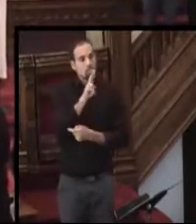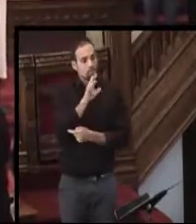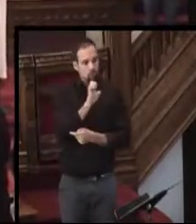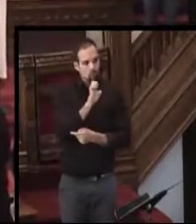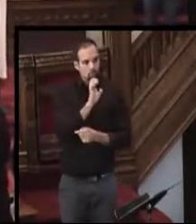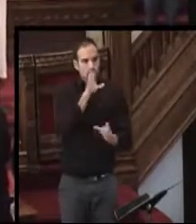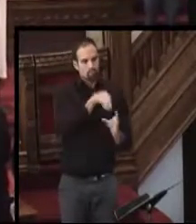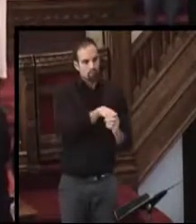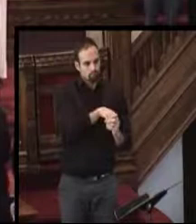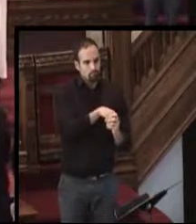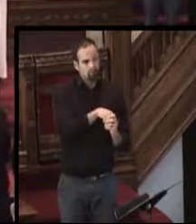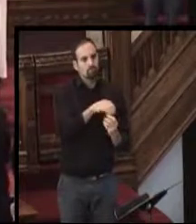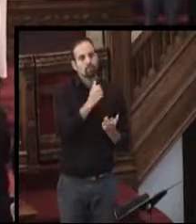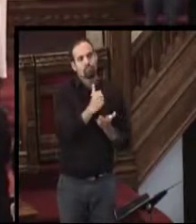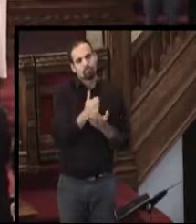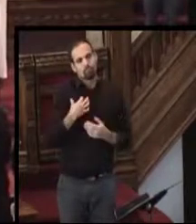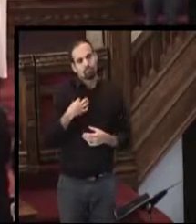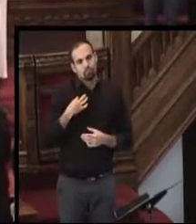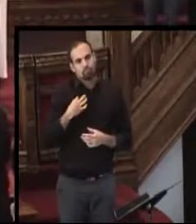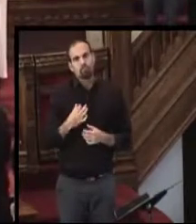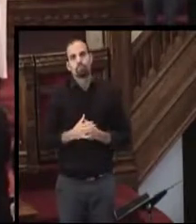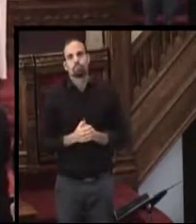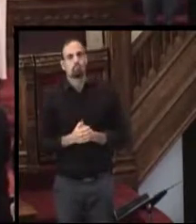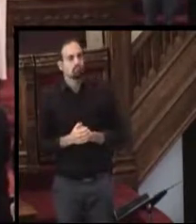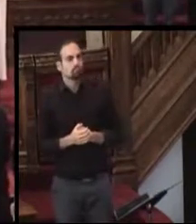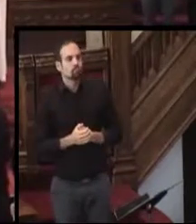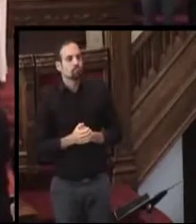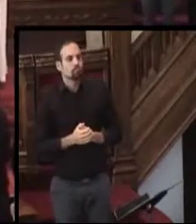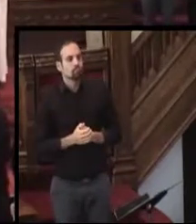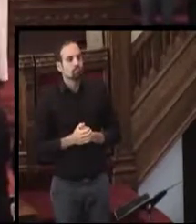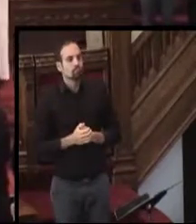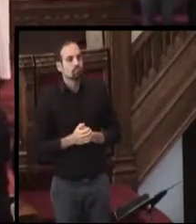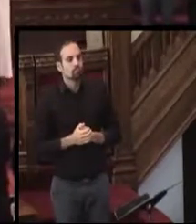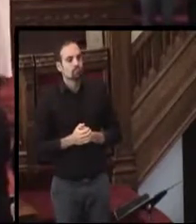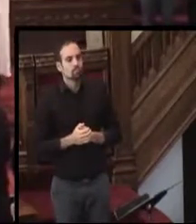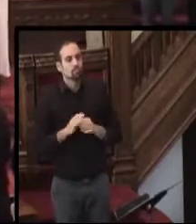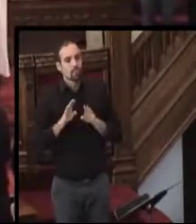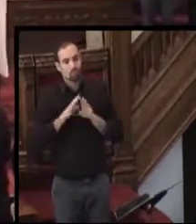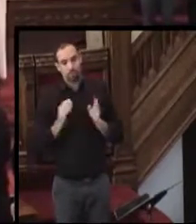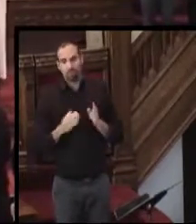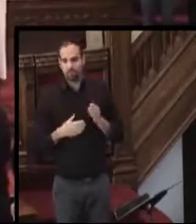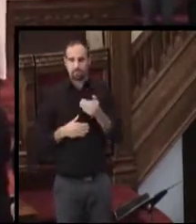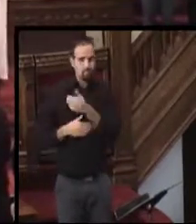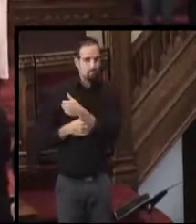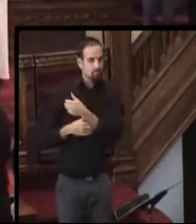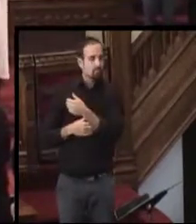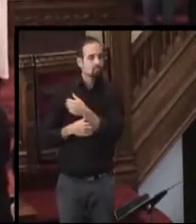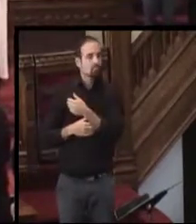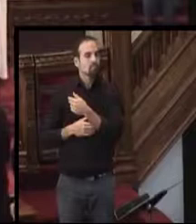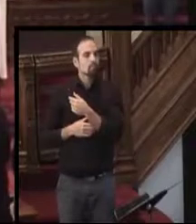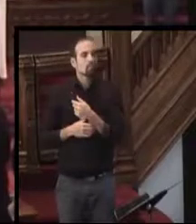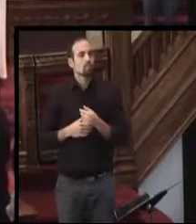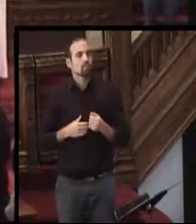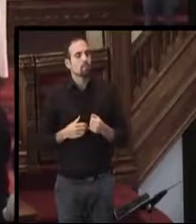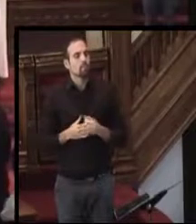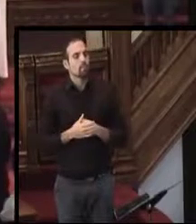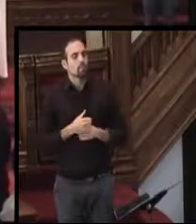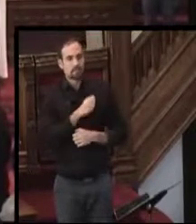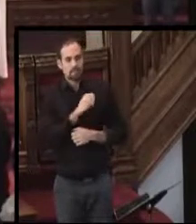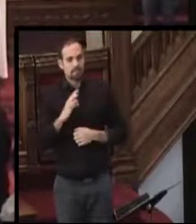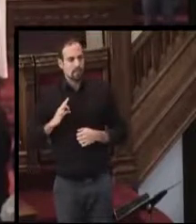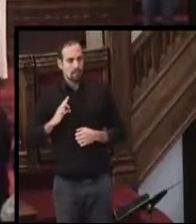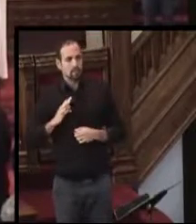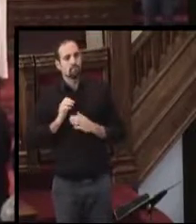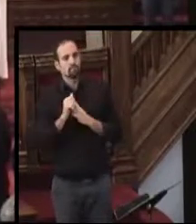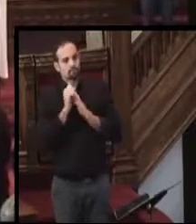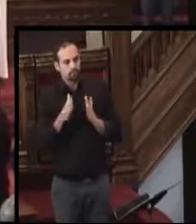11 o'clock service, in the first room here on your right, one of our deacons and Leanne Horvath will be, one of our staff will be there for